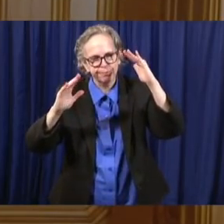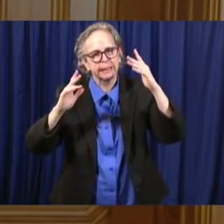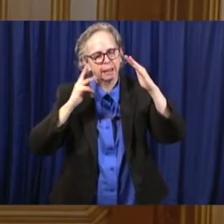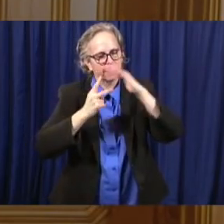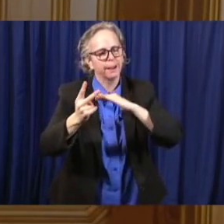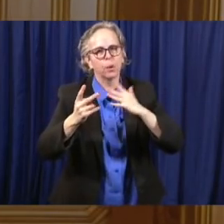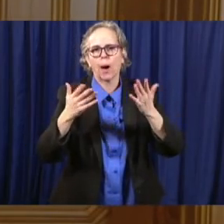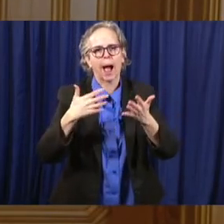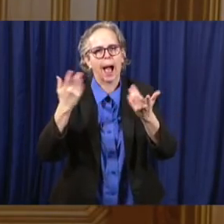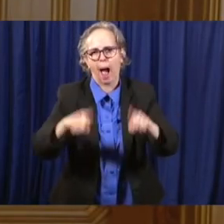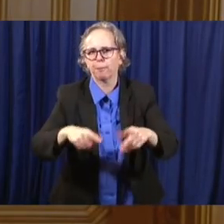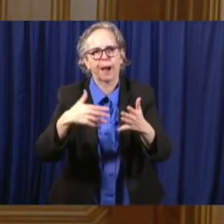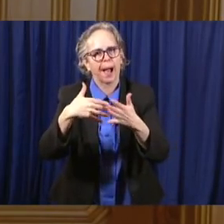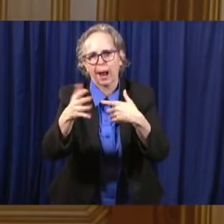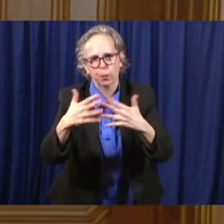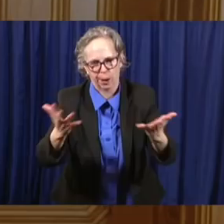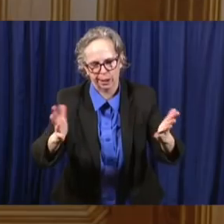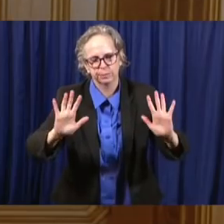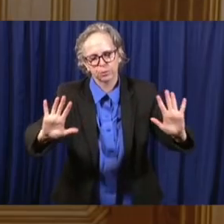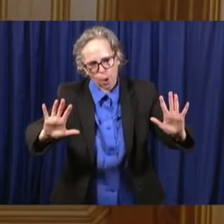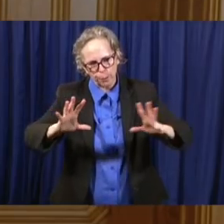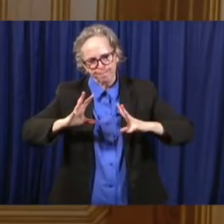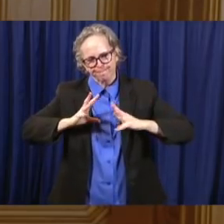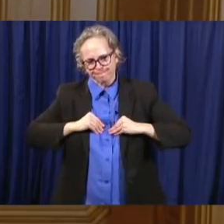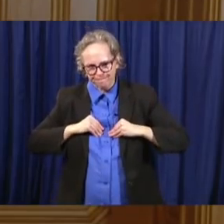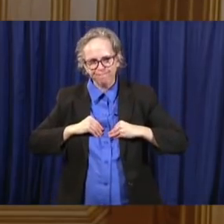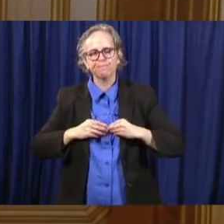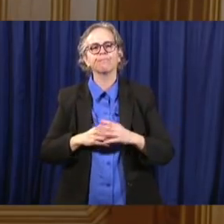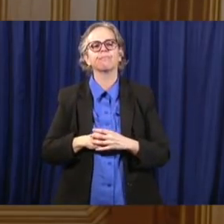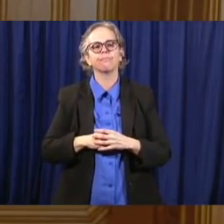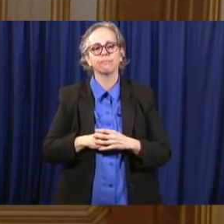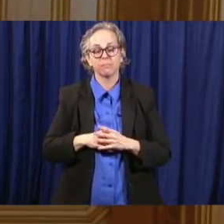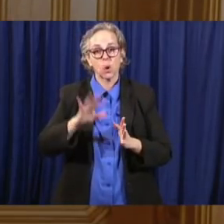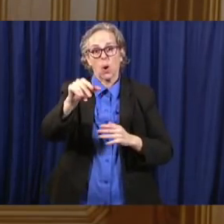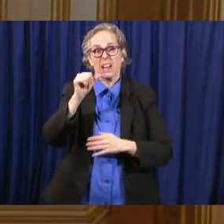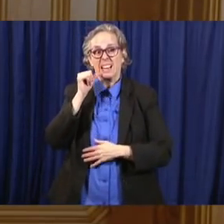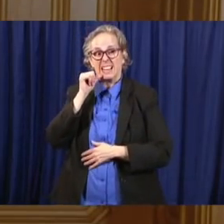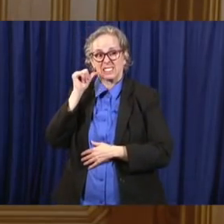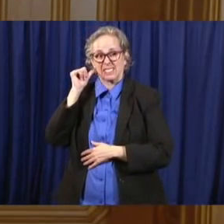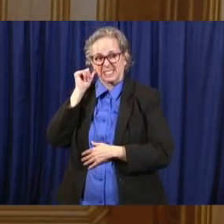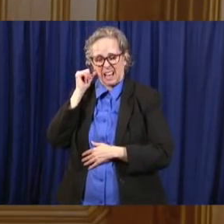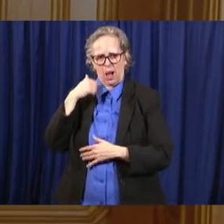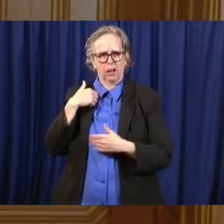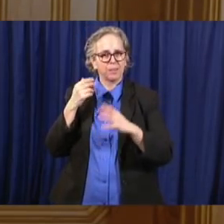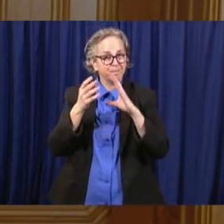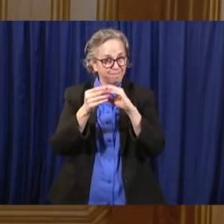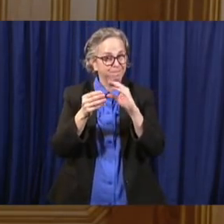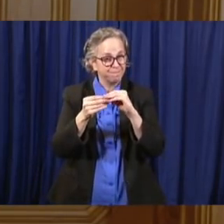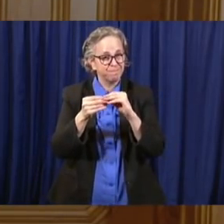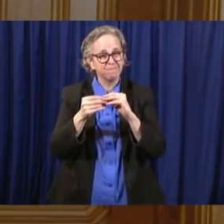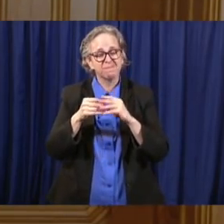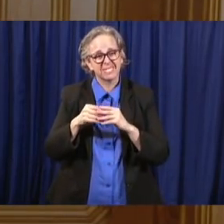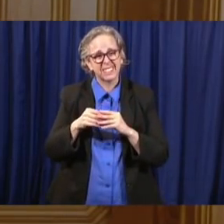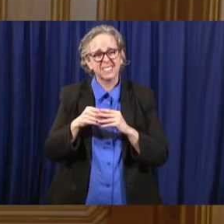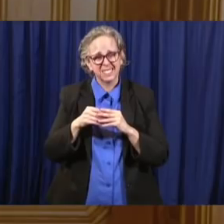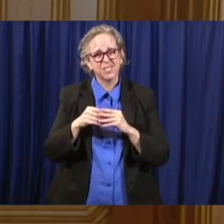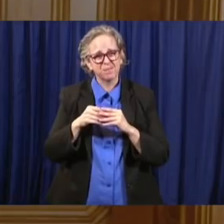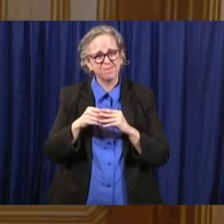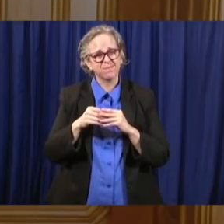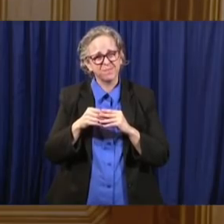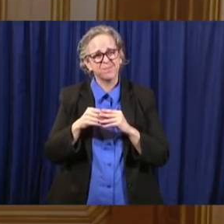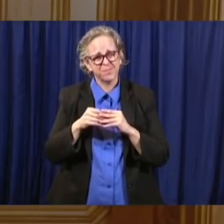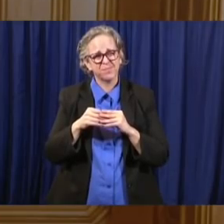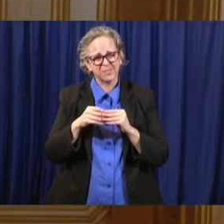We talked yesterday about the importance of going through and looking to see if there